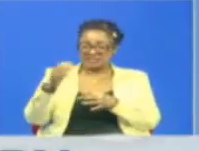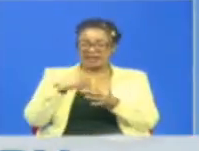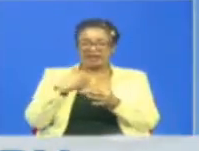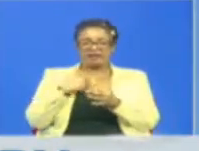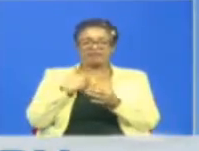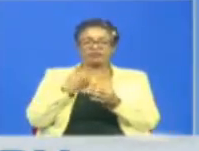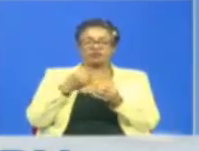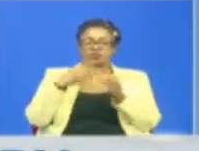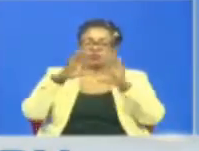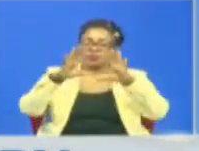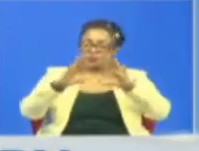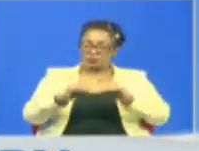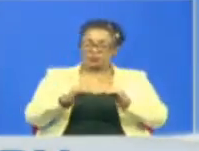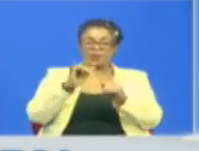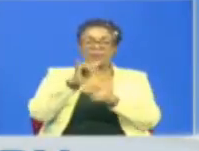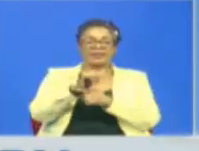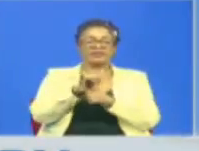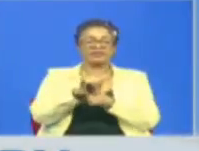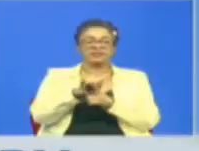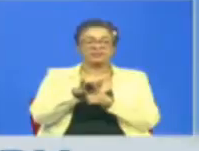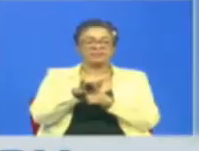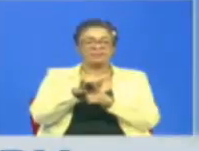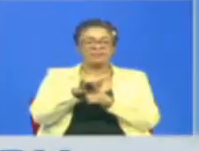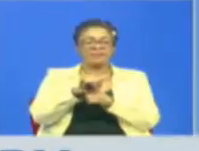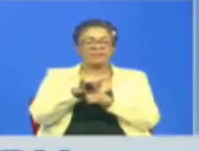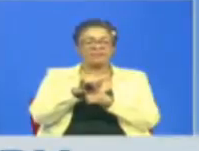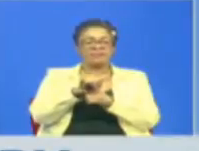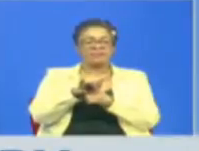laws are fruitful. We are now talking of